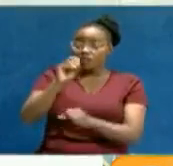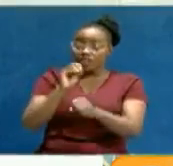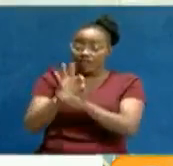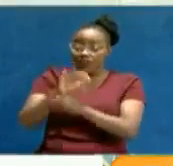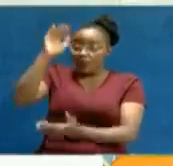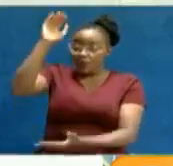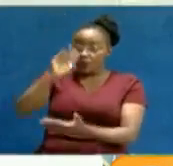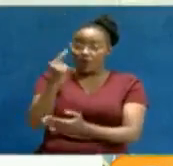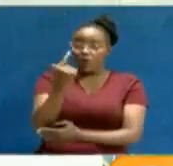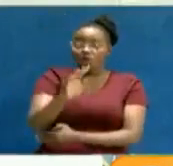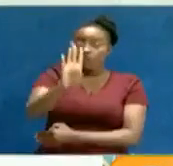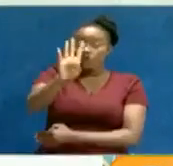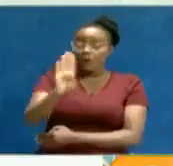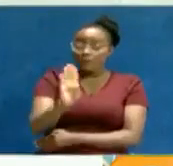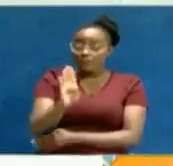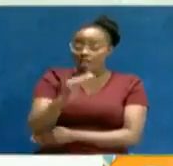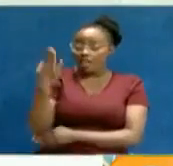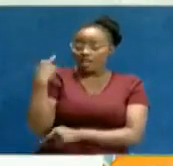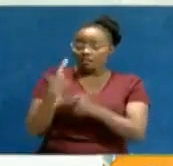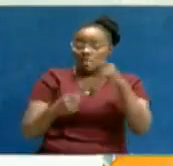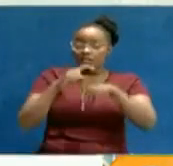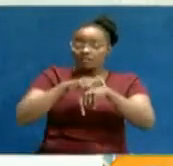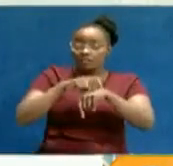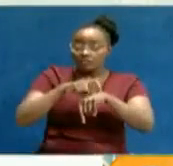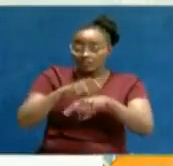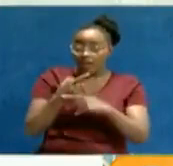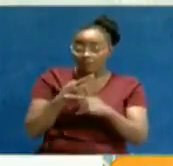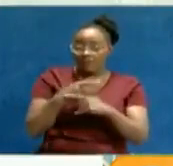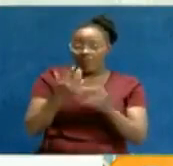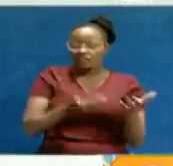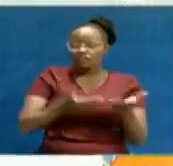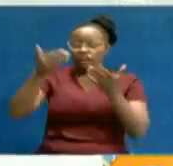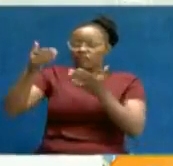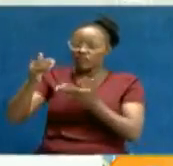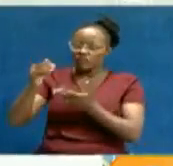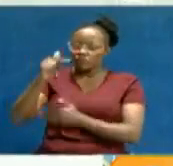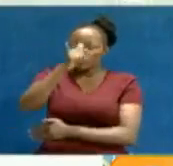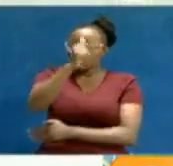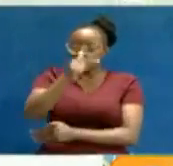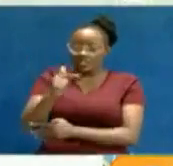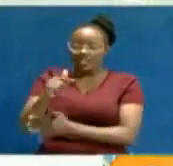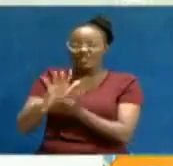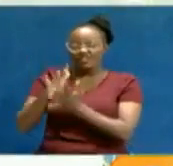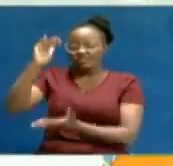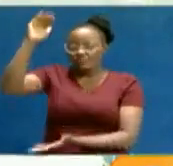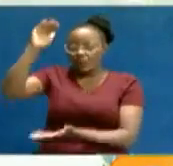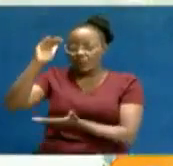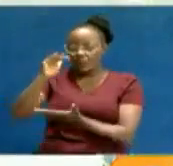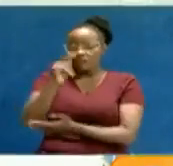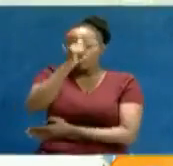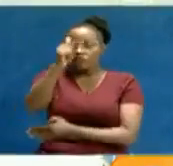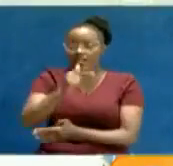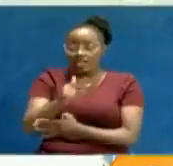2013 to just 4 billion shillings last year, during which time the volume of exports to Tanzania also declined to